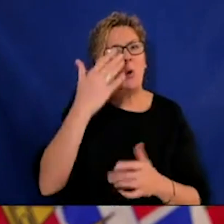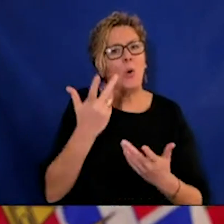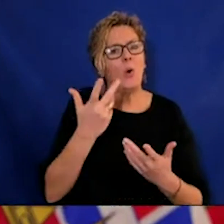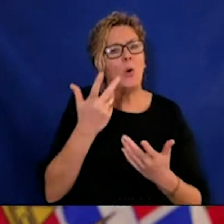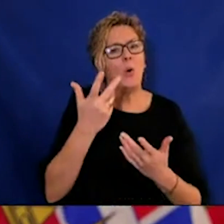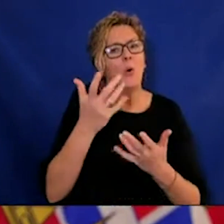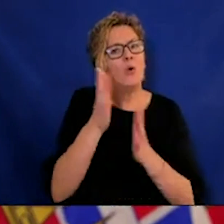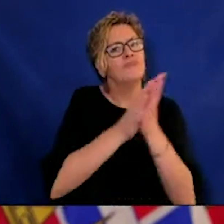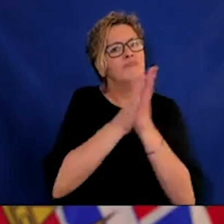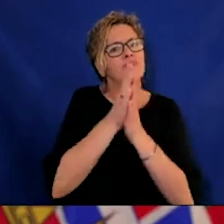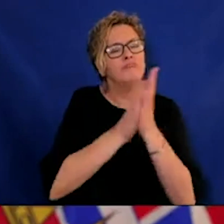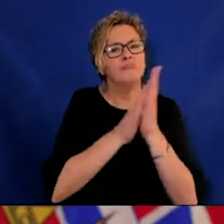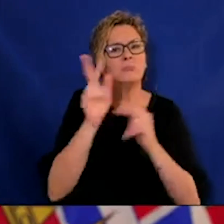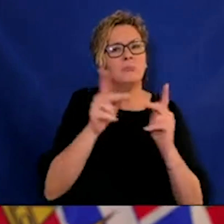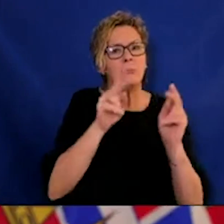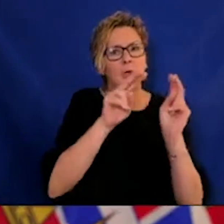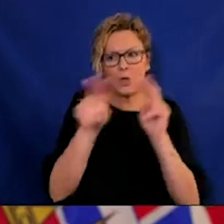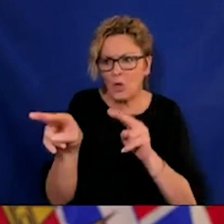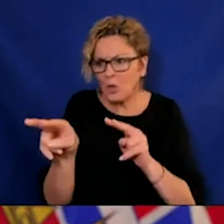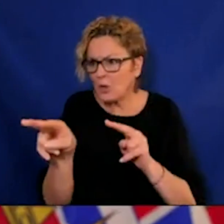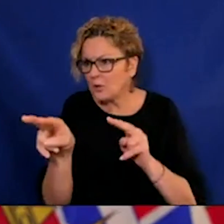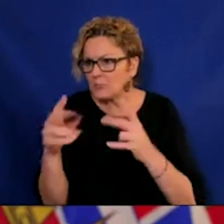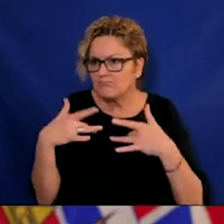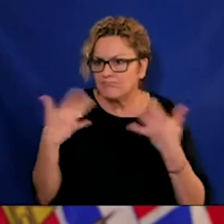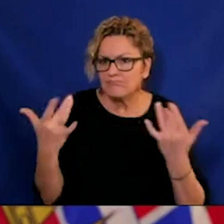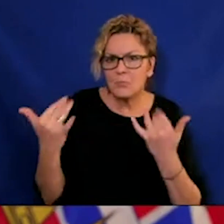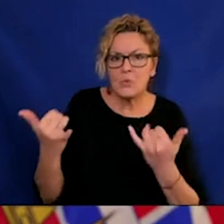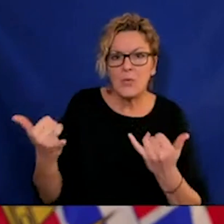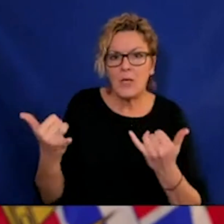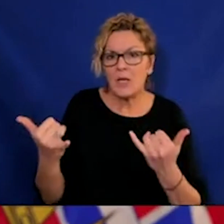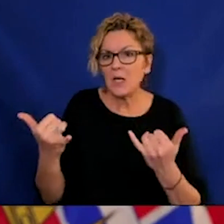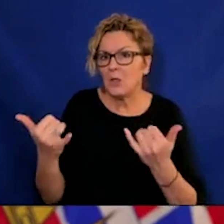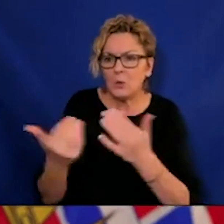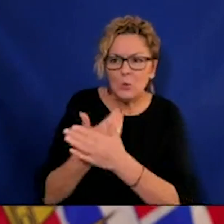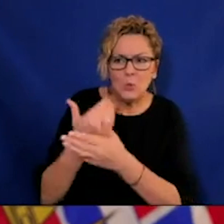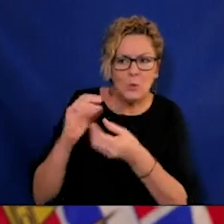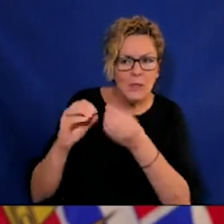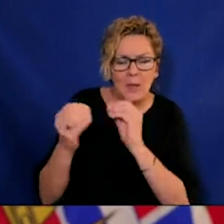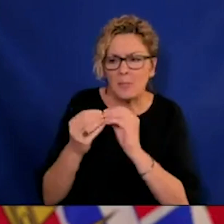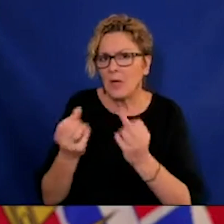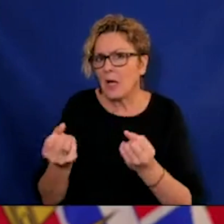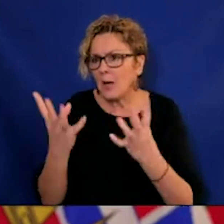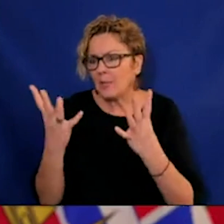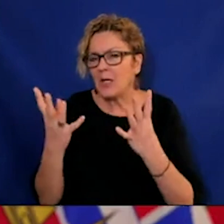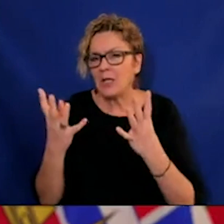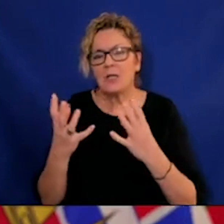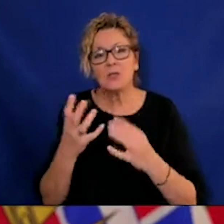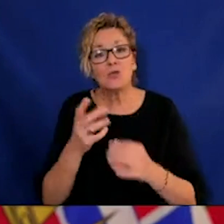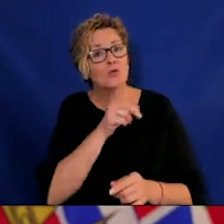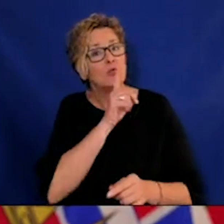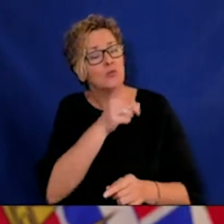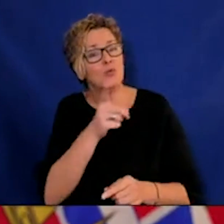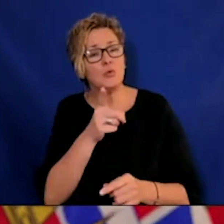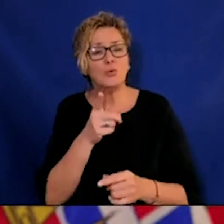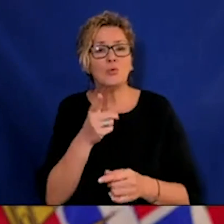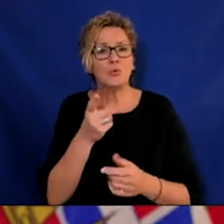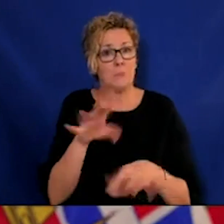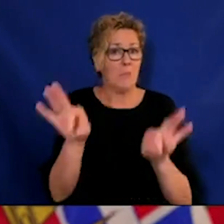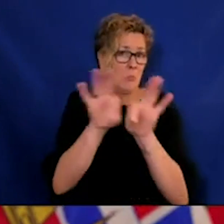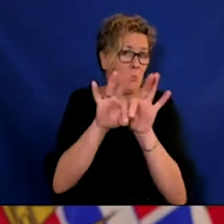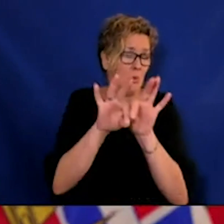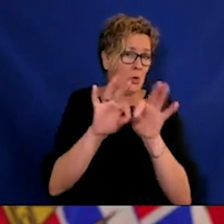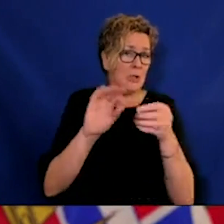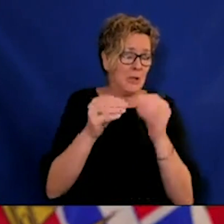actually mean. They have become an important measure both here and across the country. And I know many people look to the daily statement